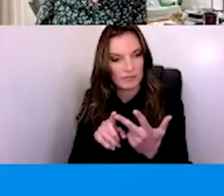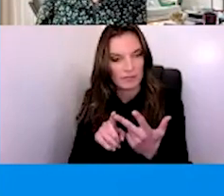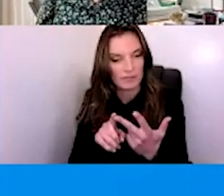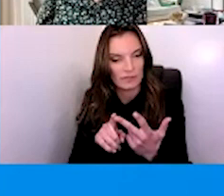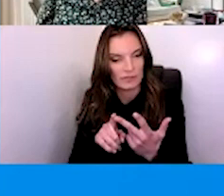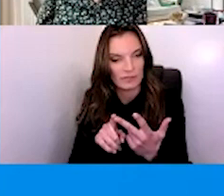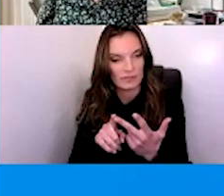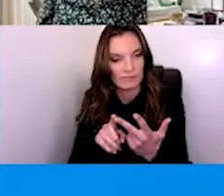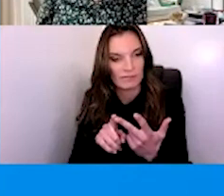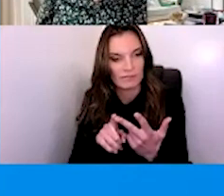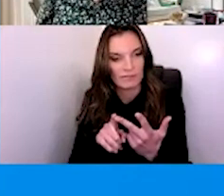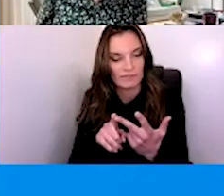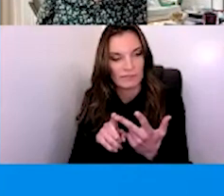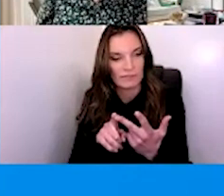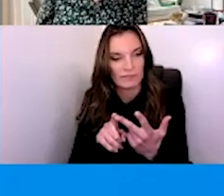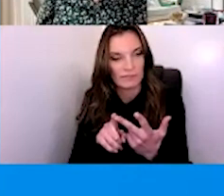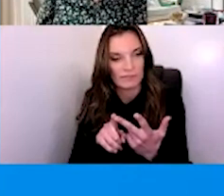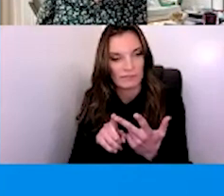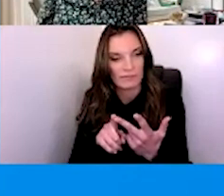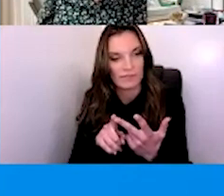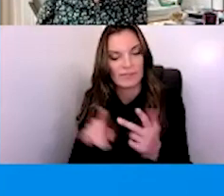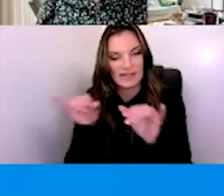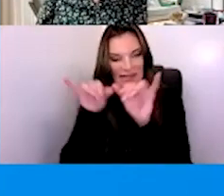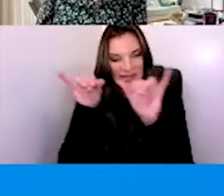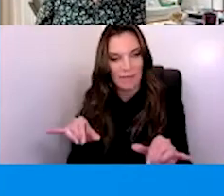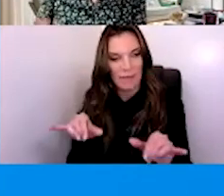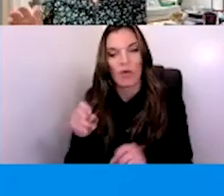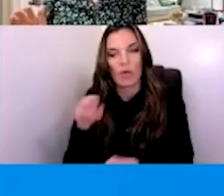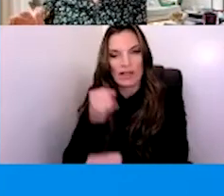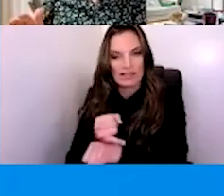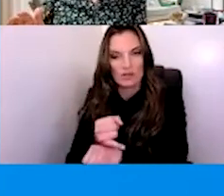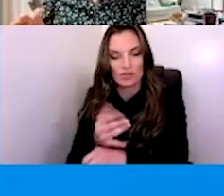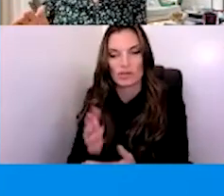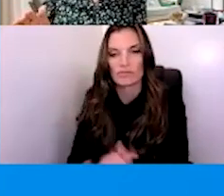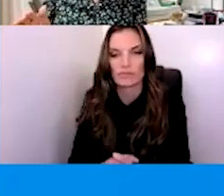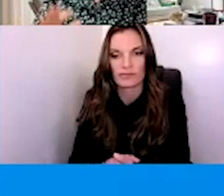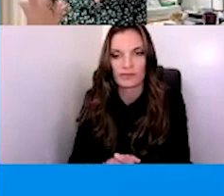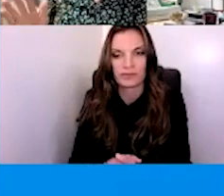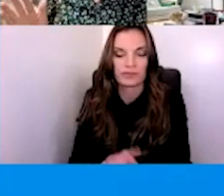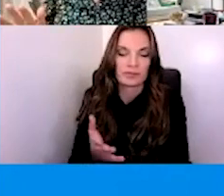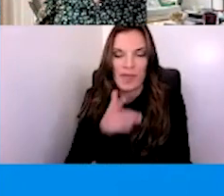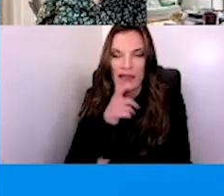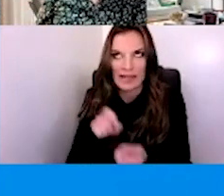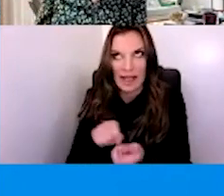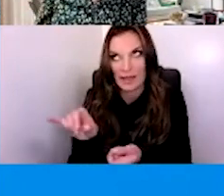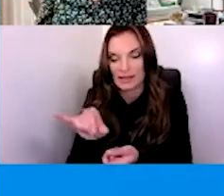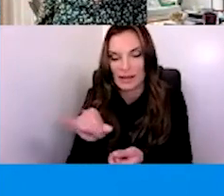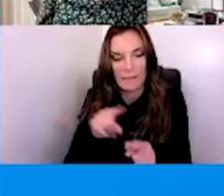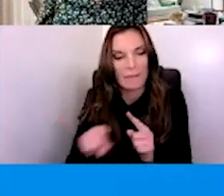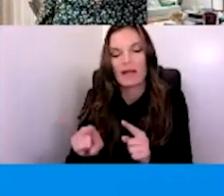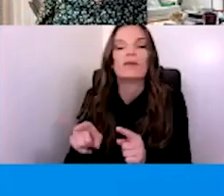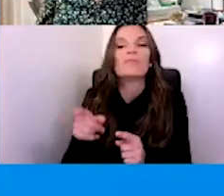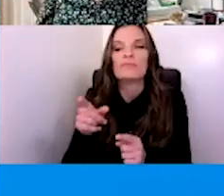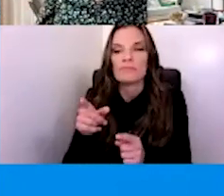type of ableism is systemic or institutional. They're not exactly the same, but for our purposes, we